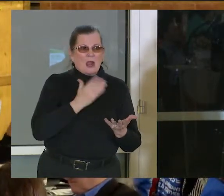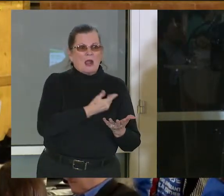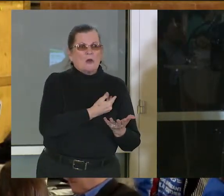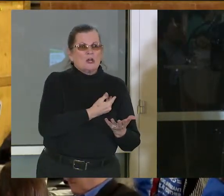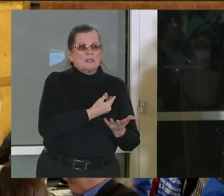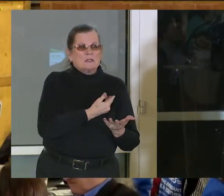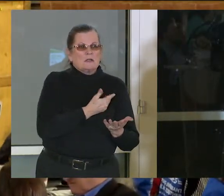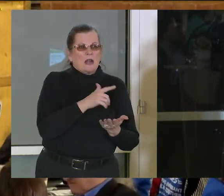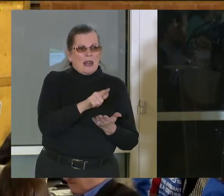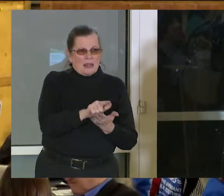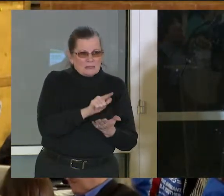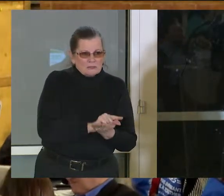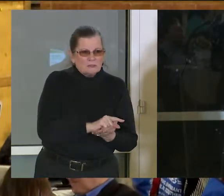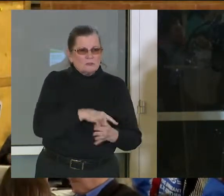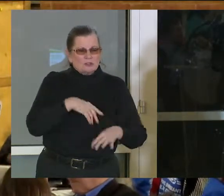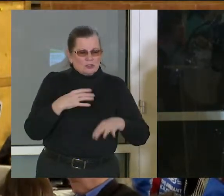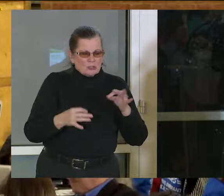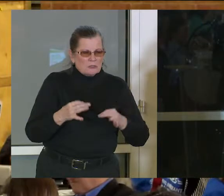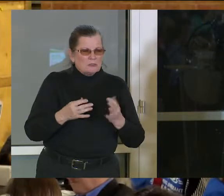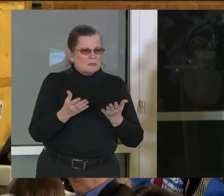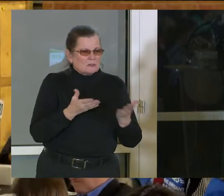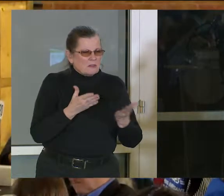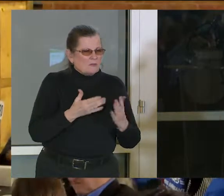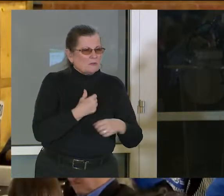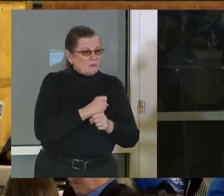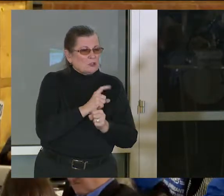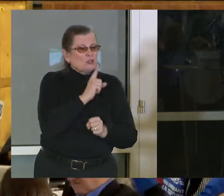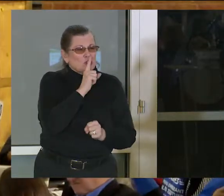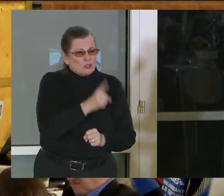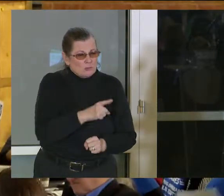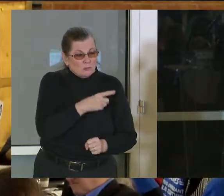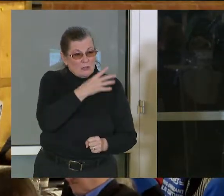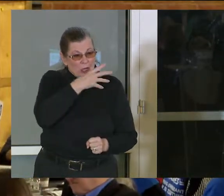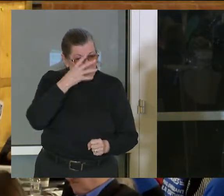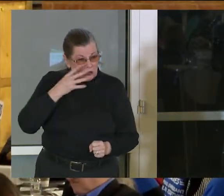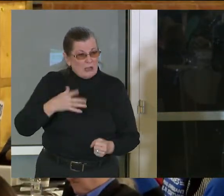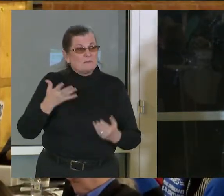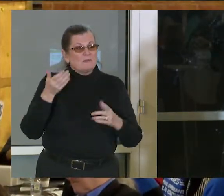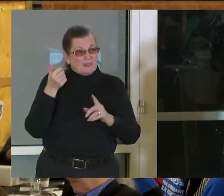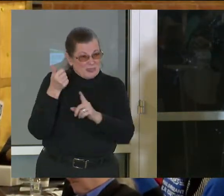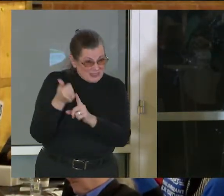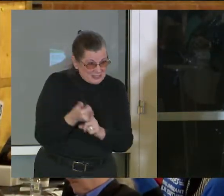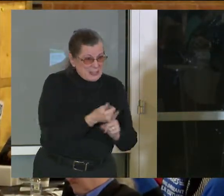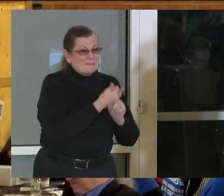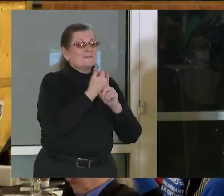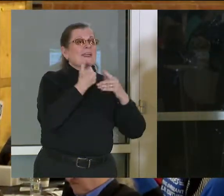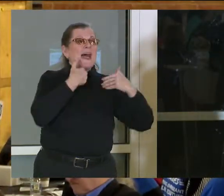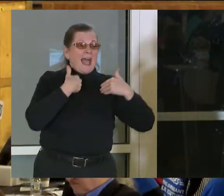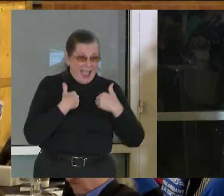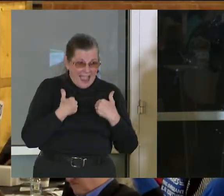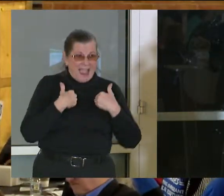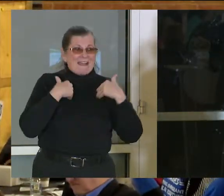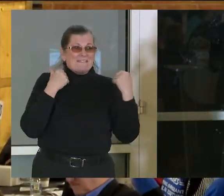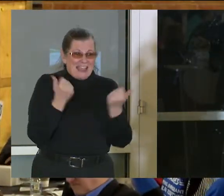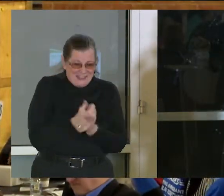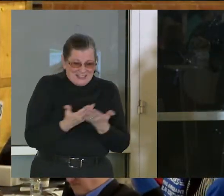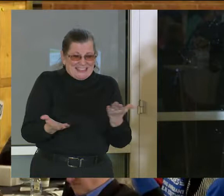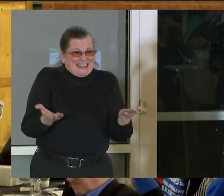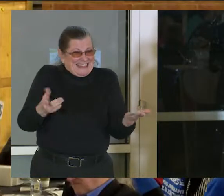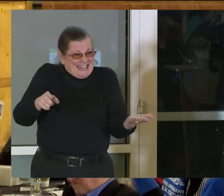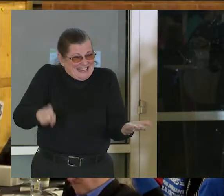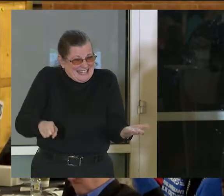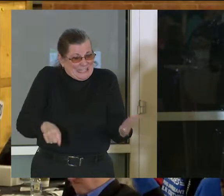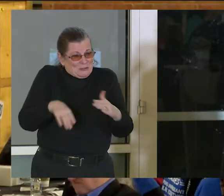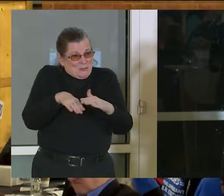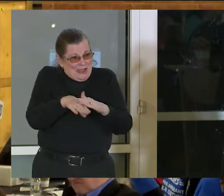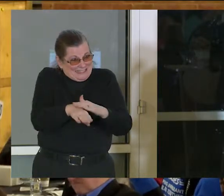Fund. To ensure that every immigrant in this city has adequate and necessary access to